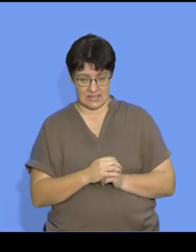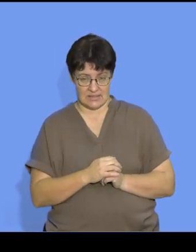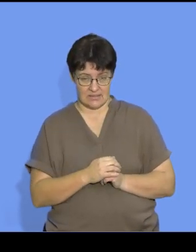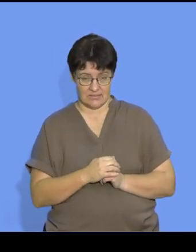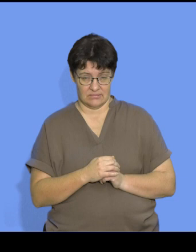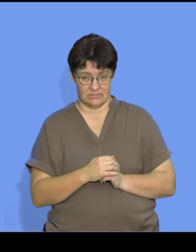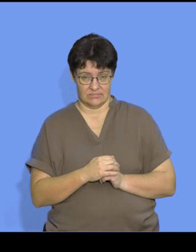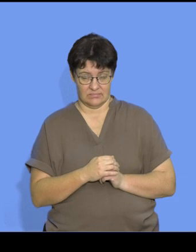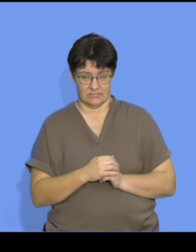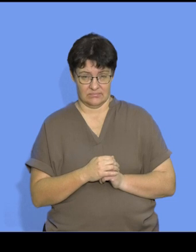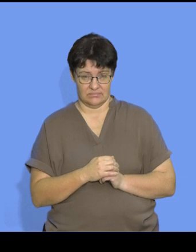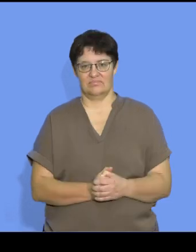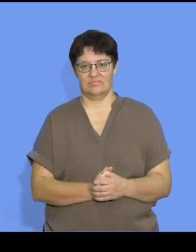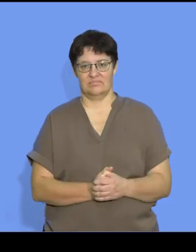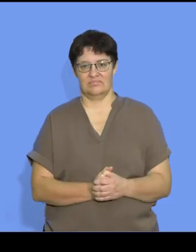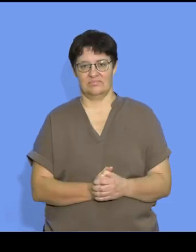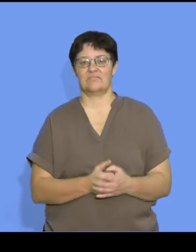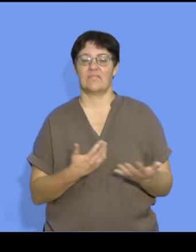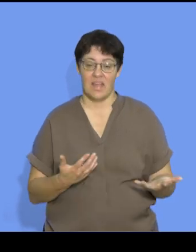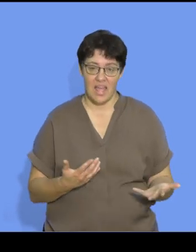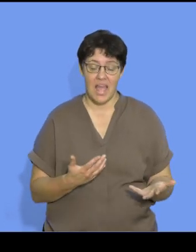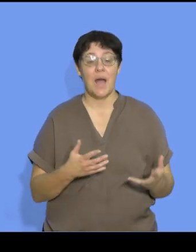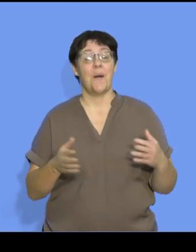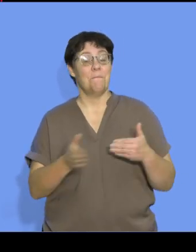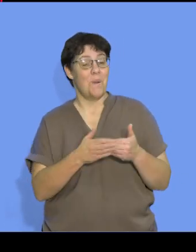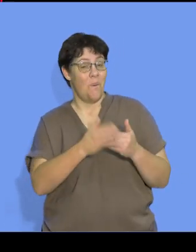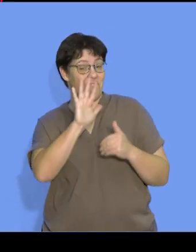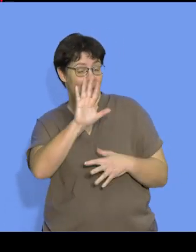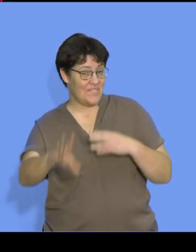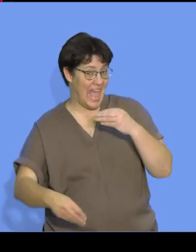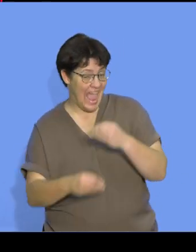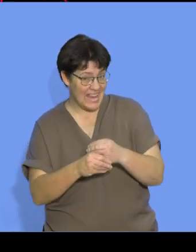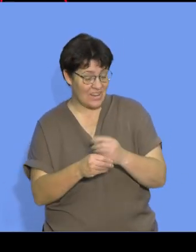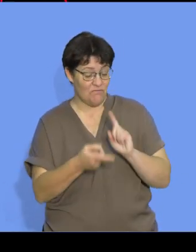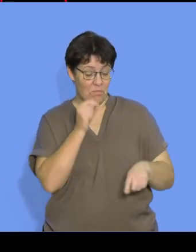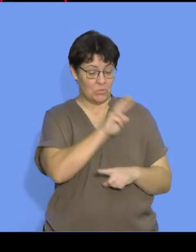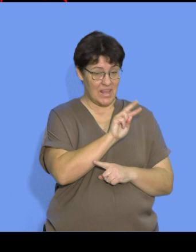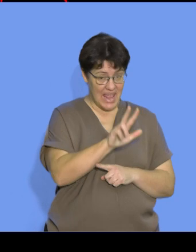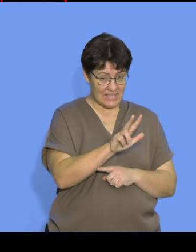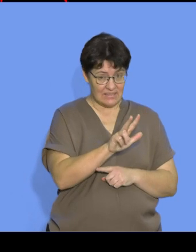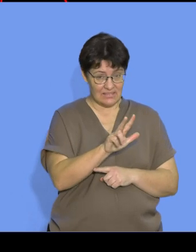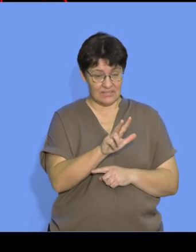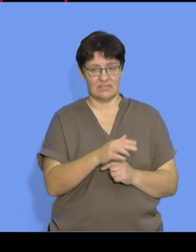be 28. Then if I add another 5 from 28,